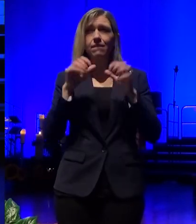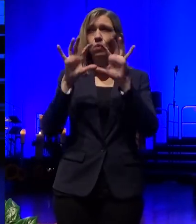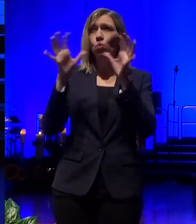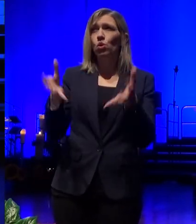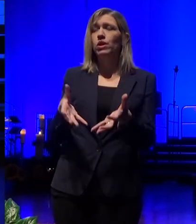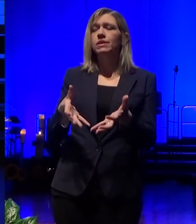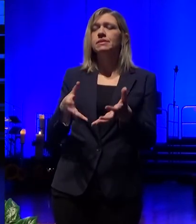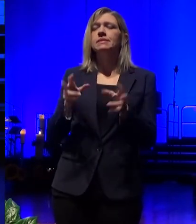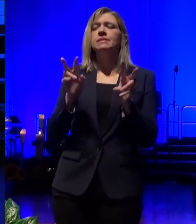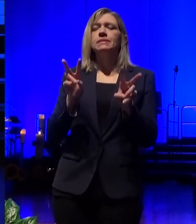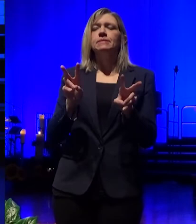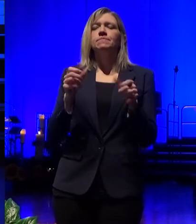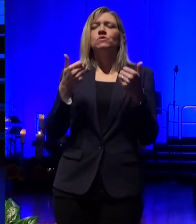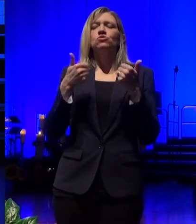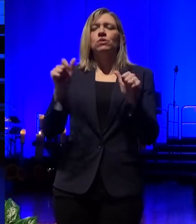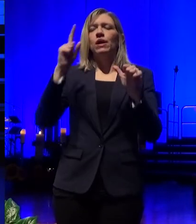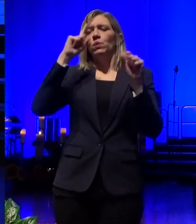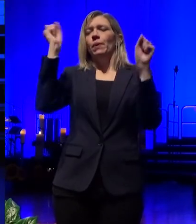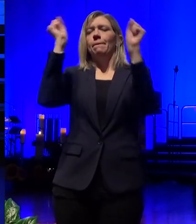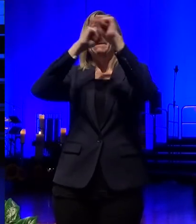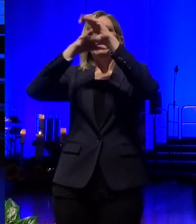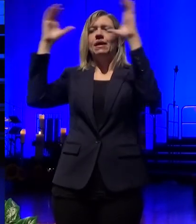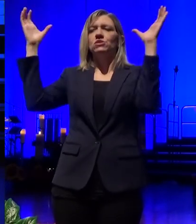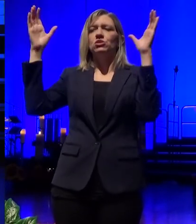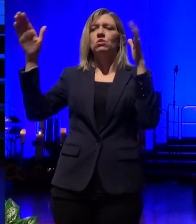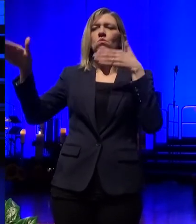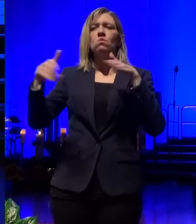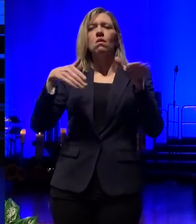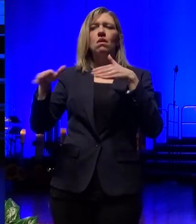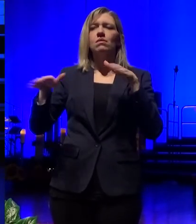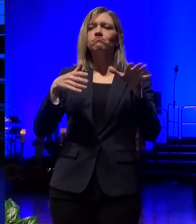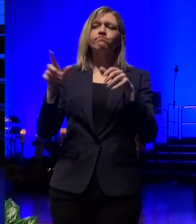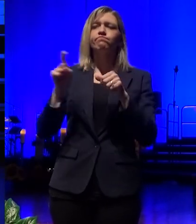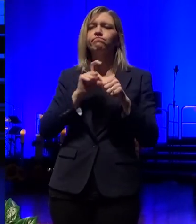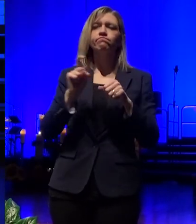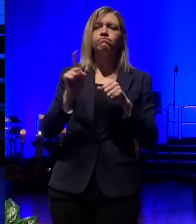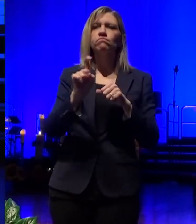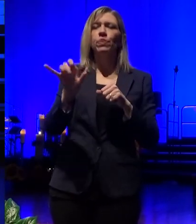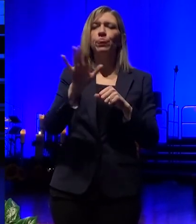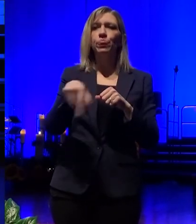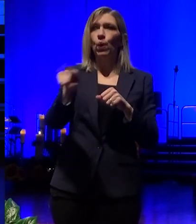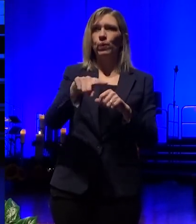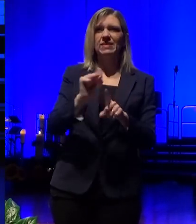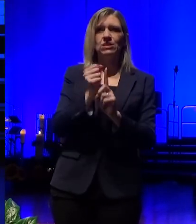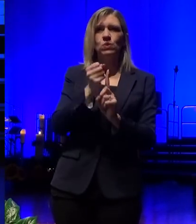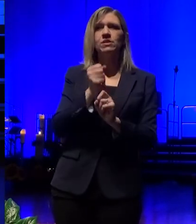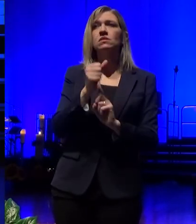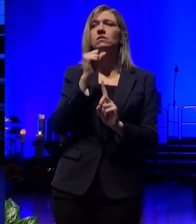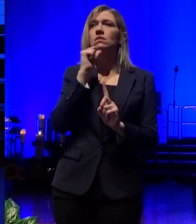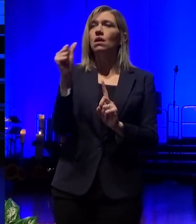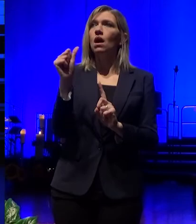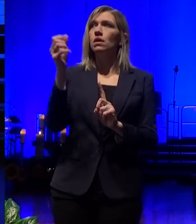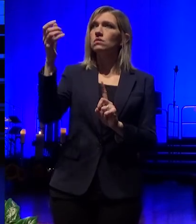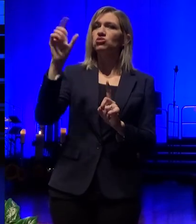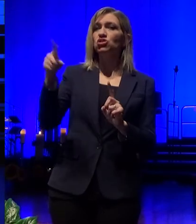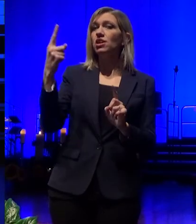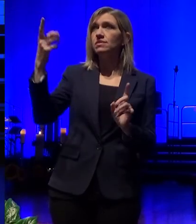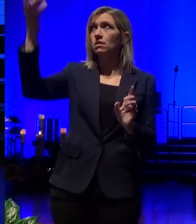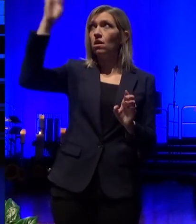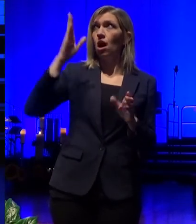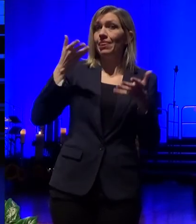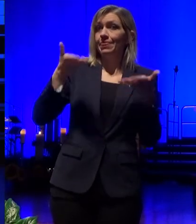world, to imagine walking through those situations, not just that God is there, but